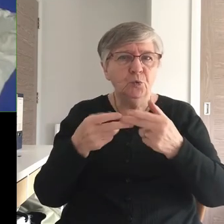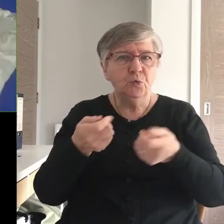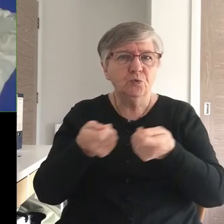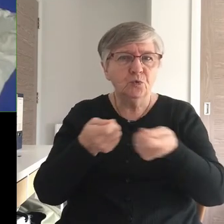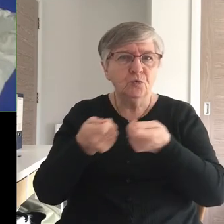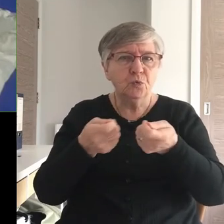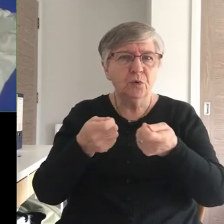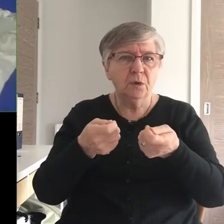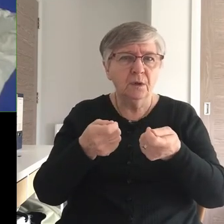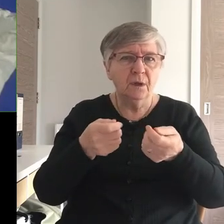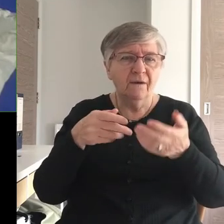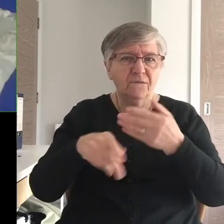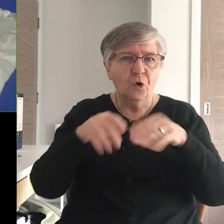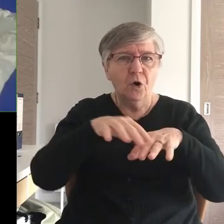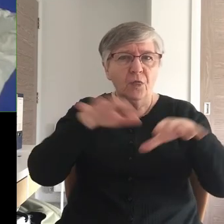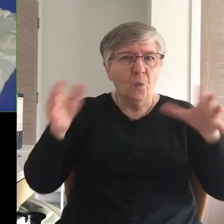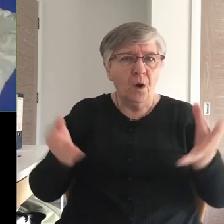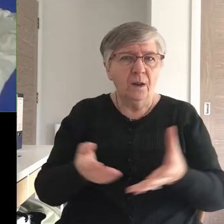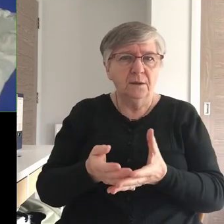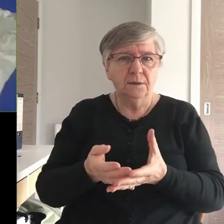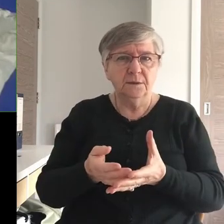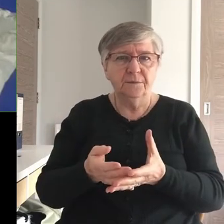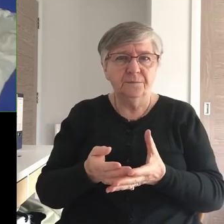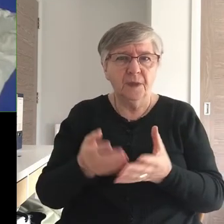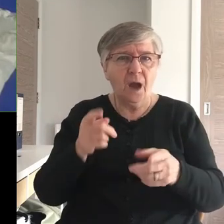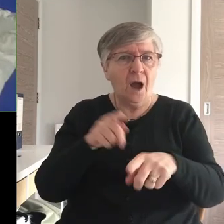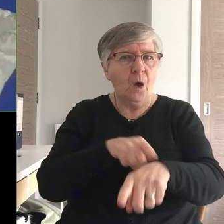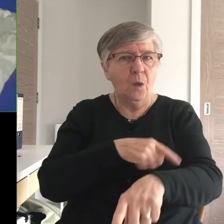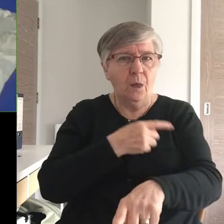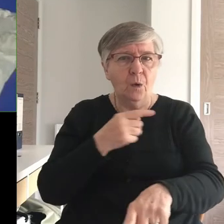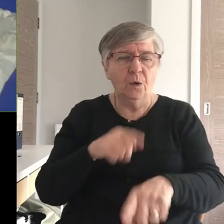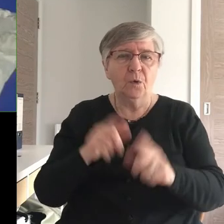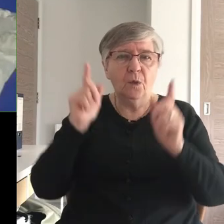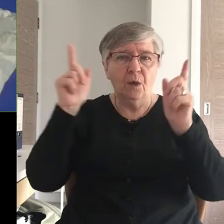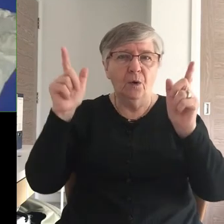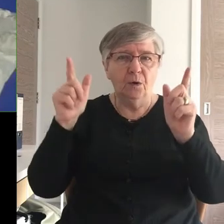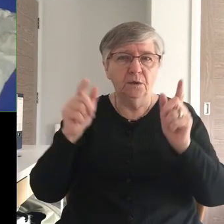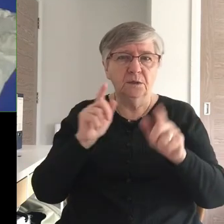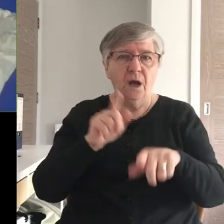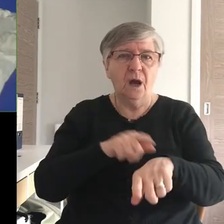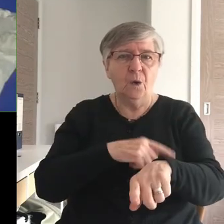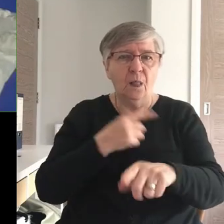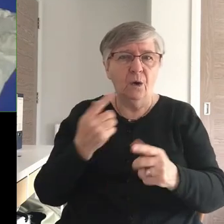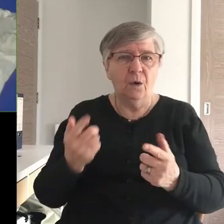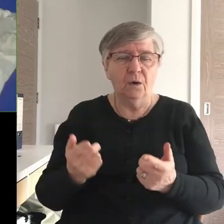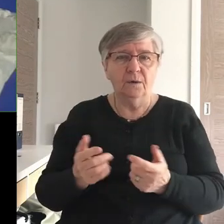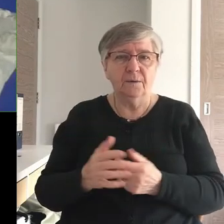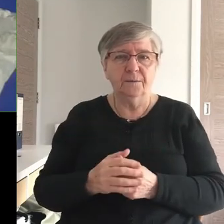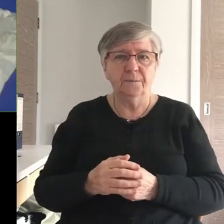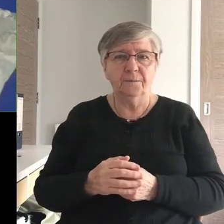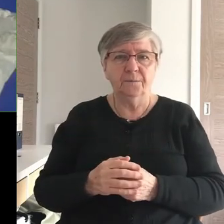TV screens globally? How long, O Lord? How long?